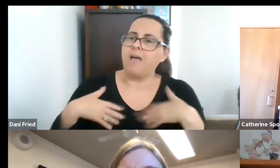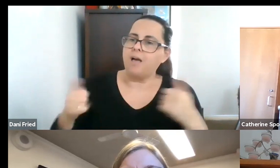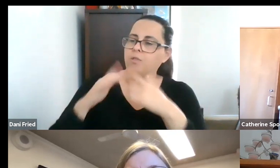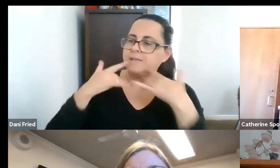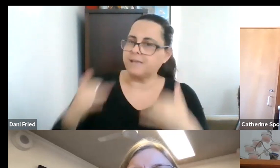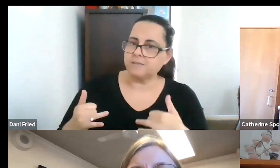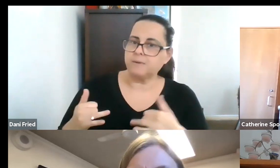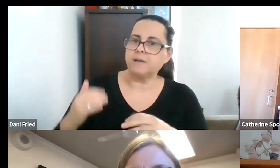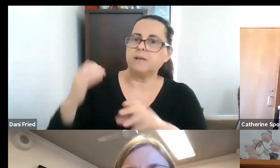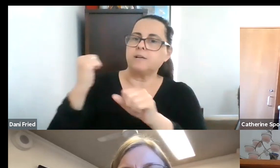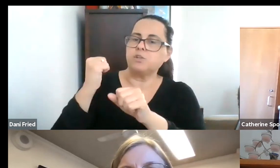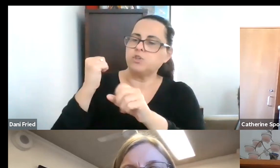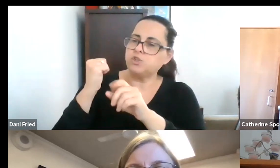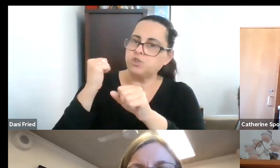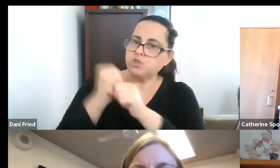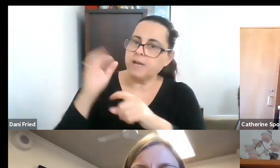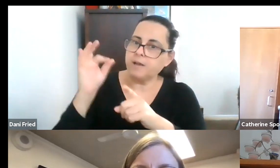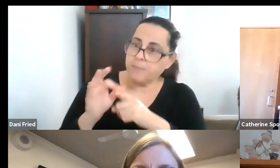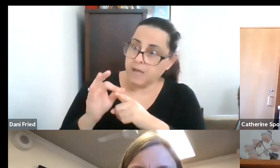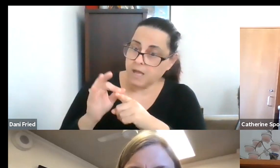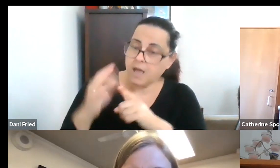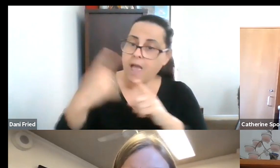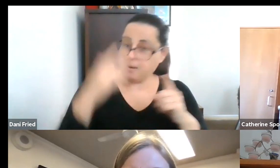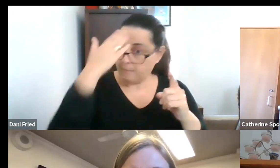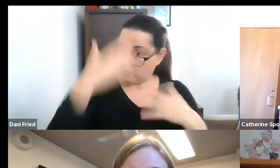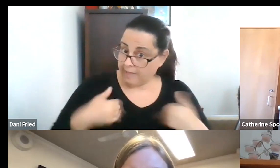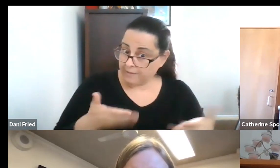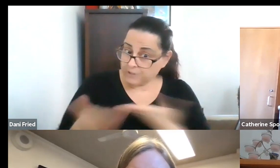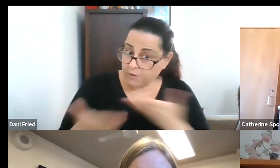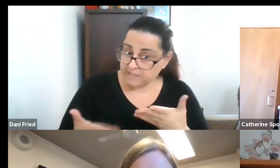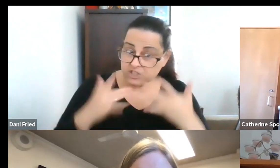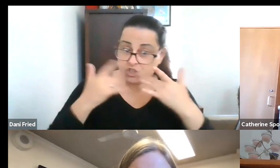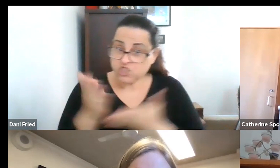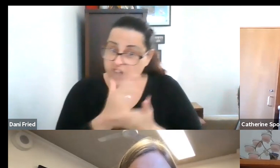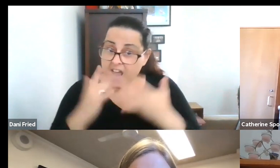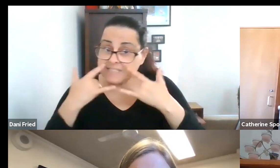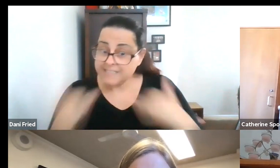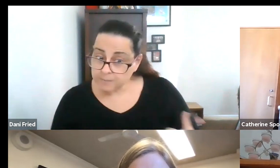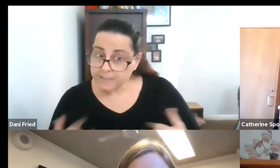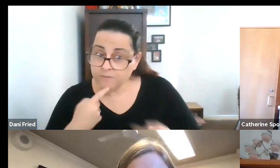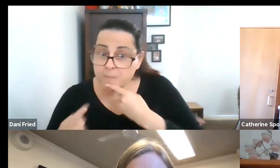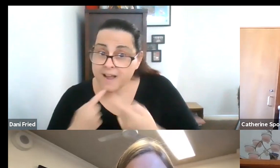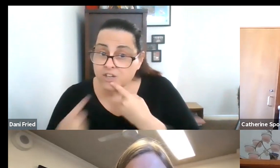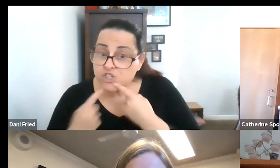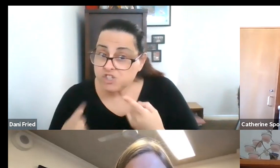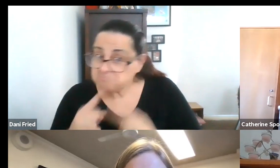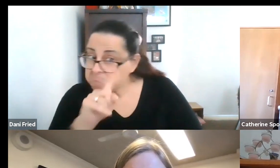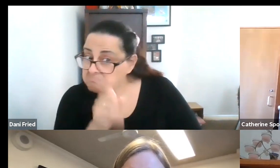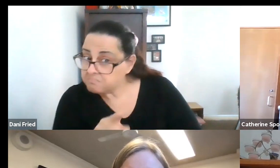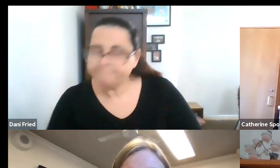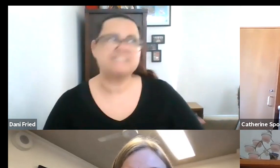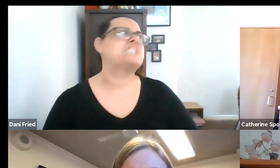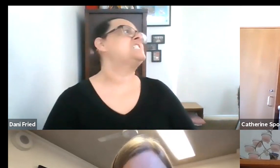and MHS share assessment data? At the moment, it's pretty